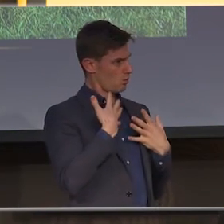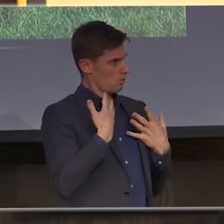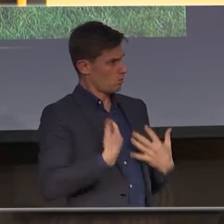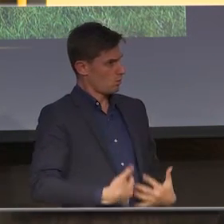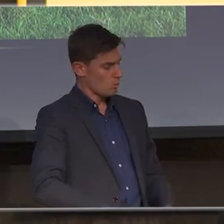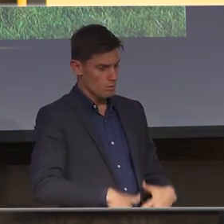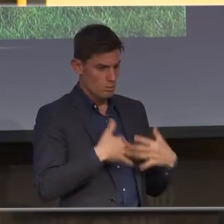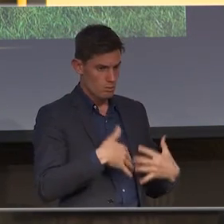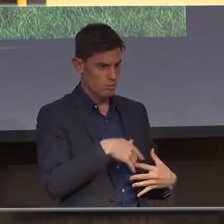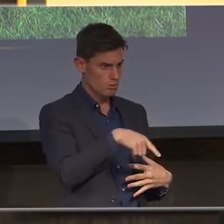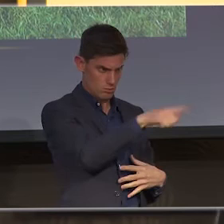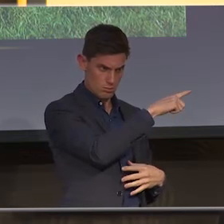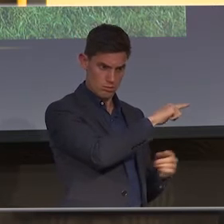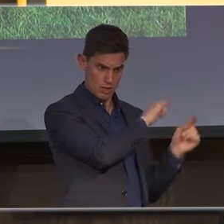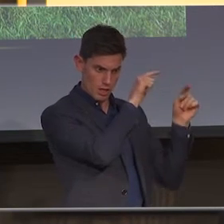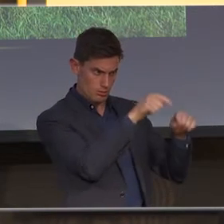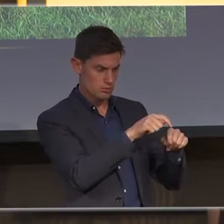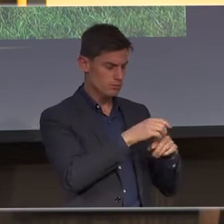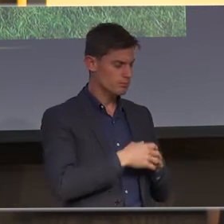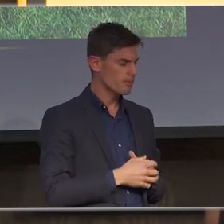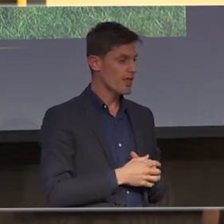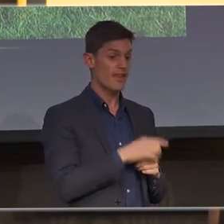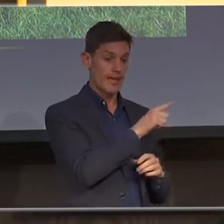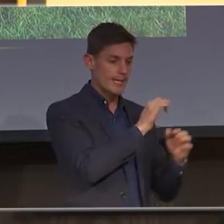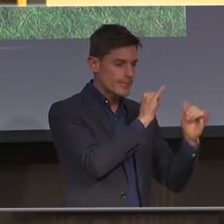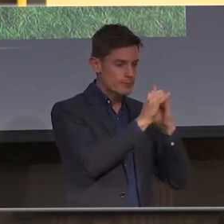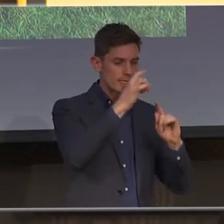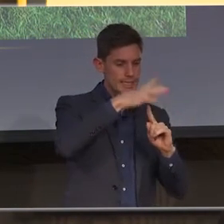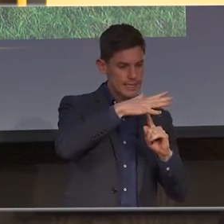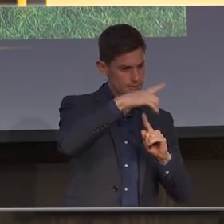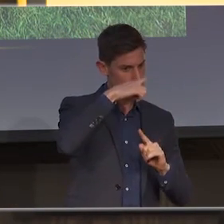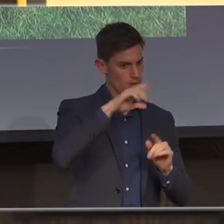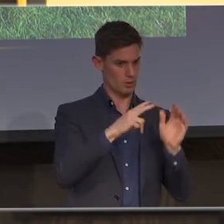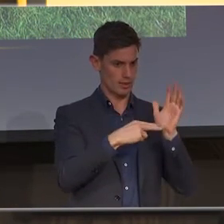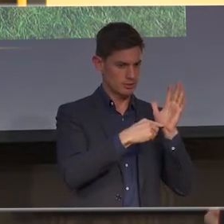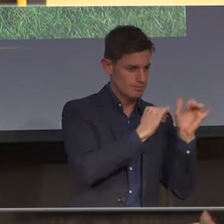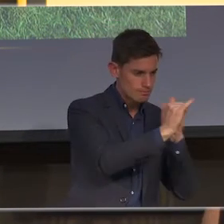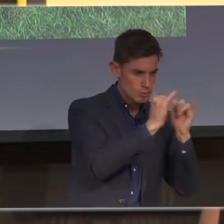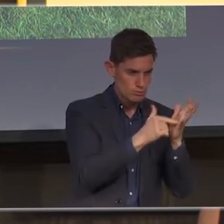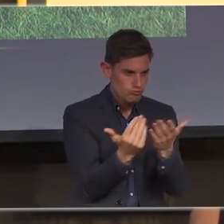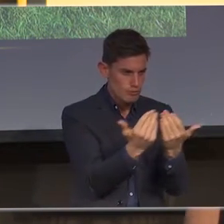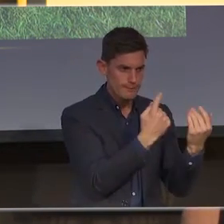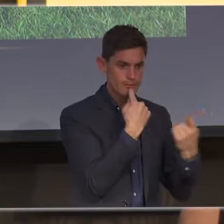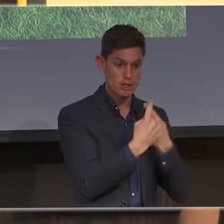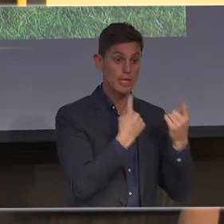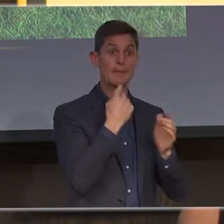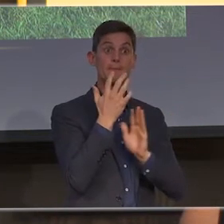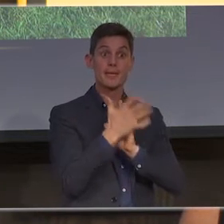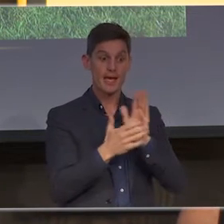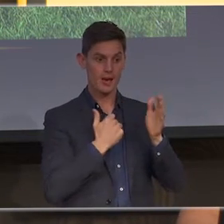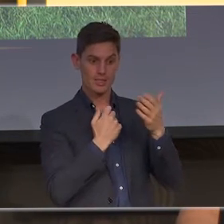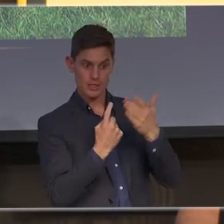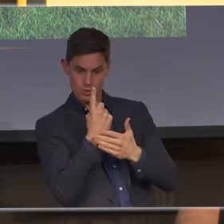presence and them interviewing key members from the Northern Territory communities, because it meant that our issues,